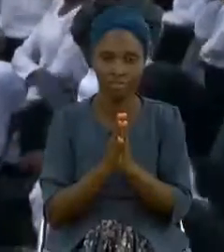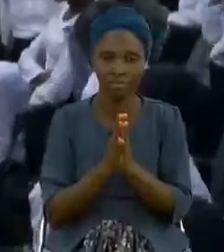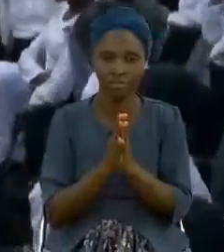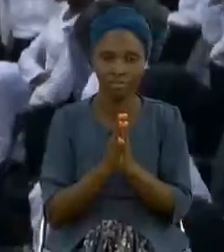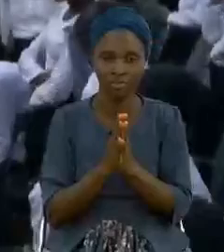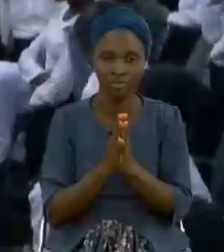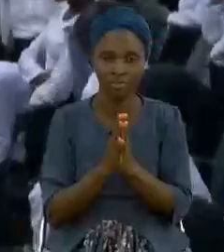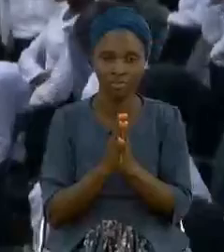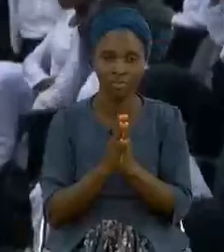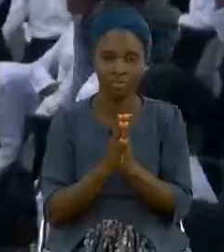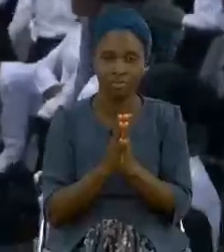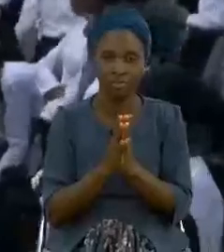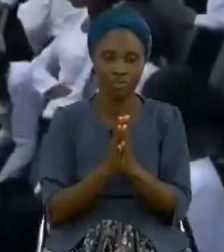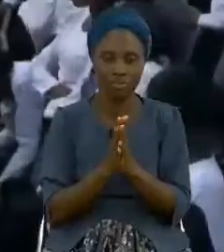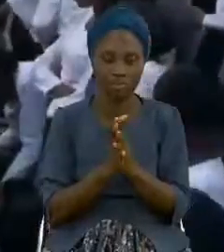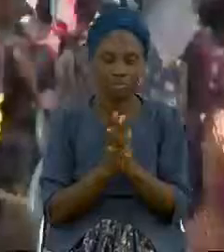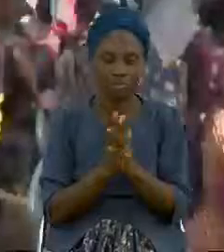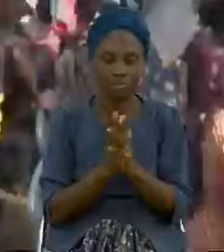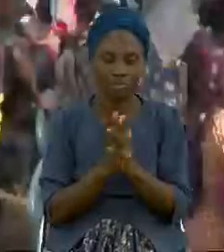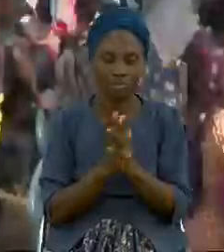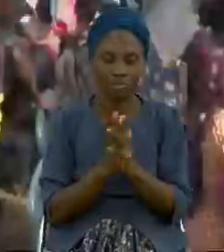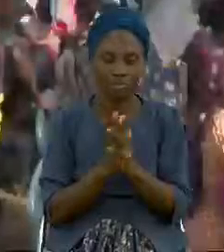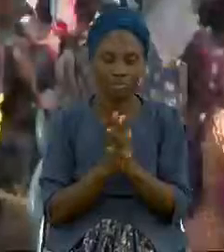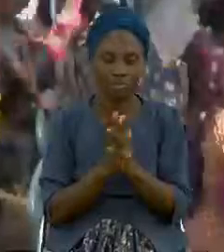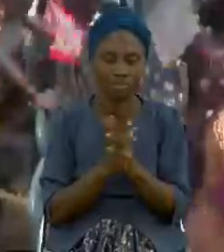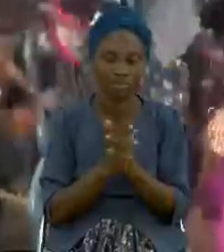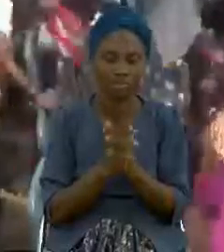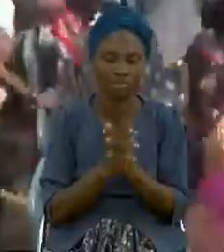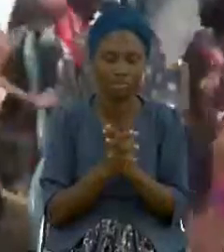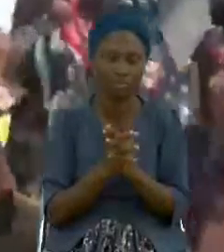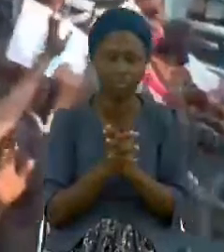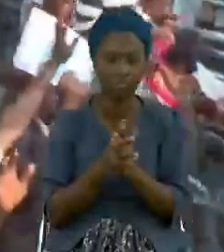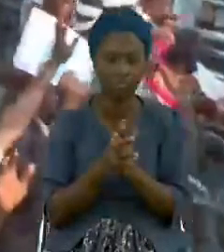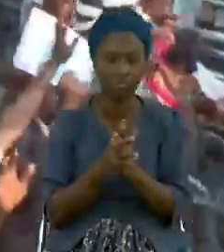The marvels of salvation.